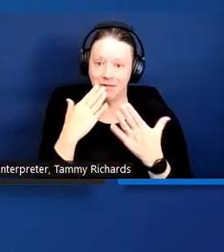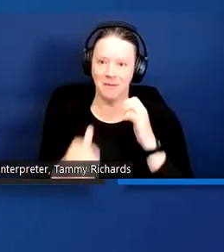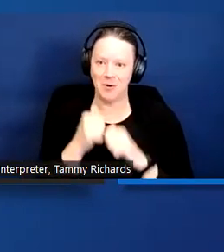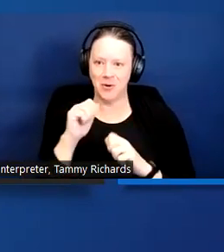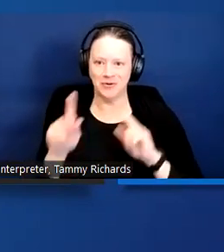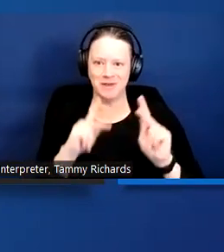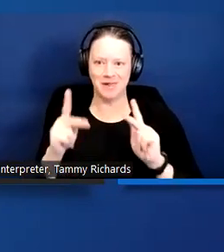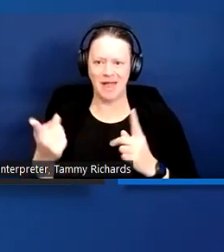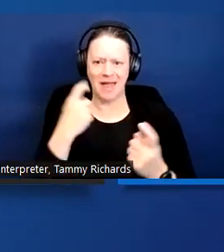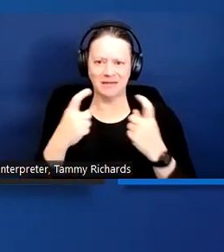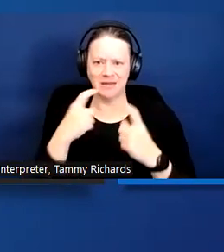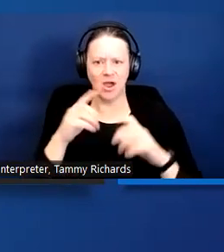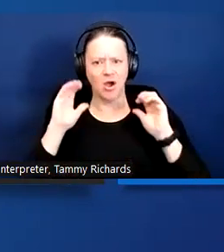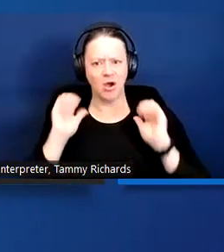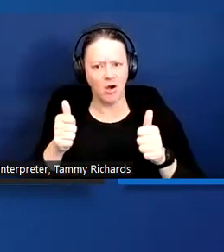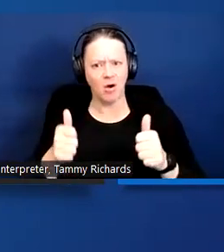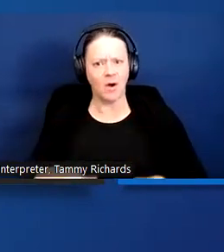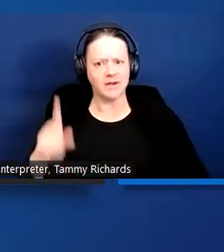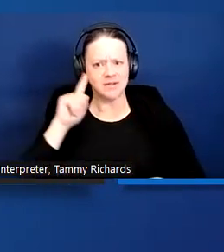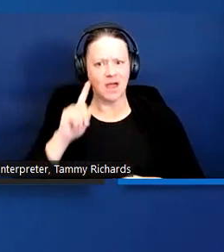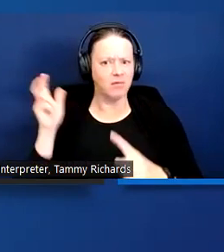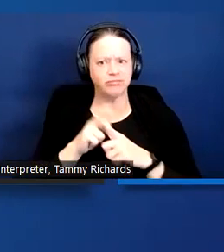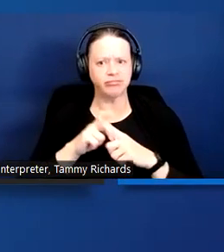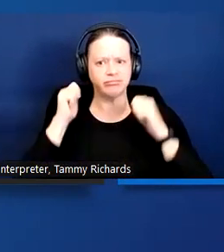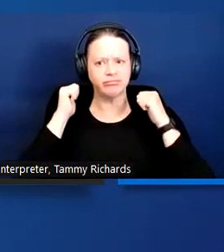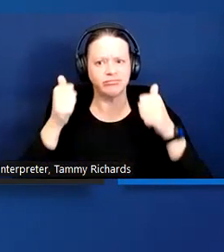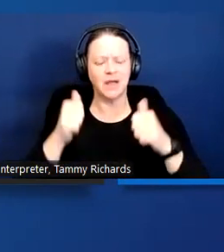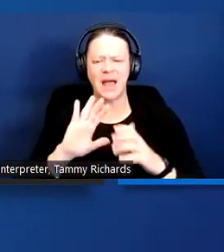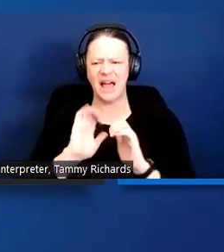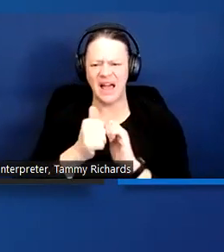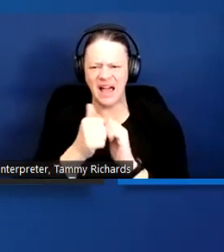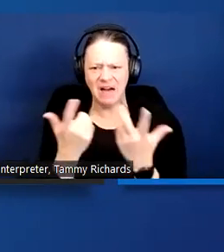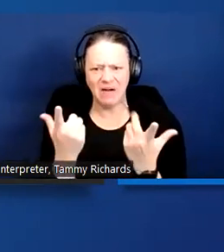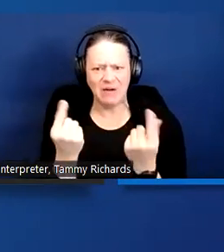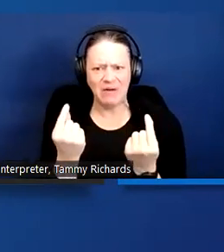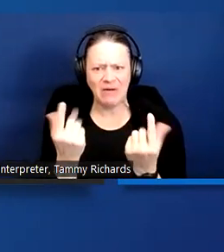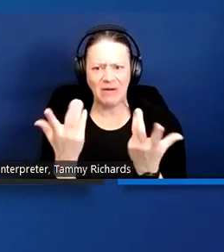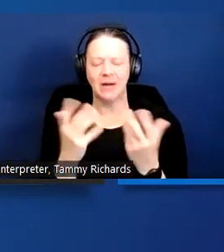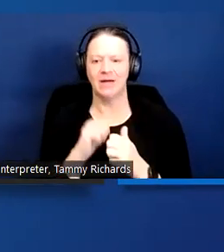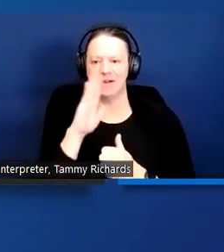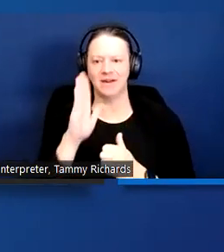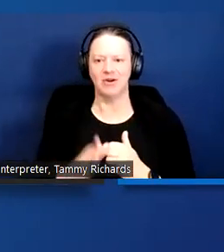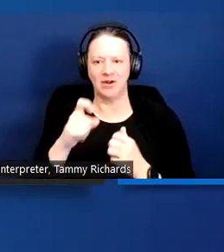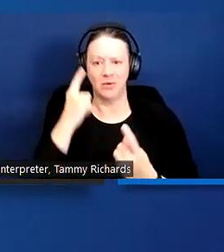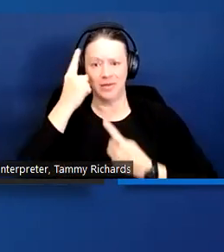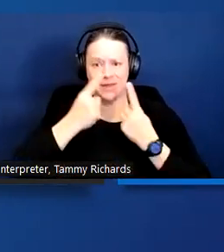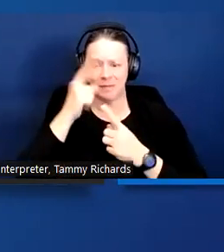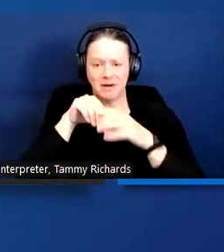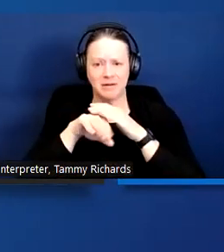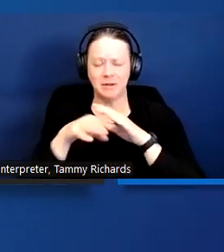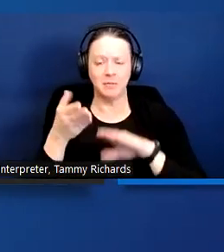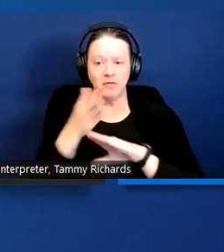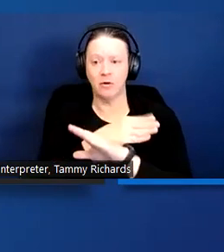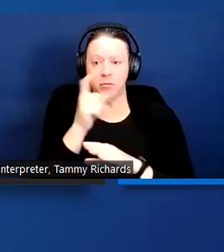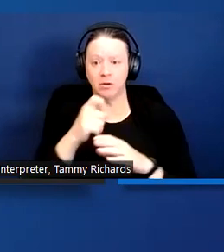question I usually hear, is this sounds great, but how do I do this? They've never had to think about accessibility before because they've not